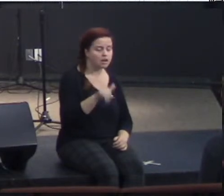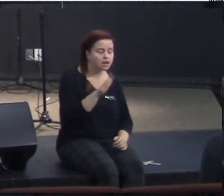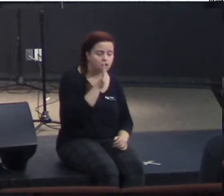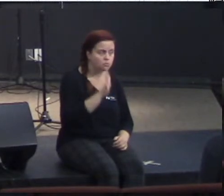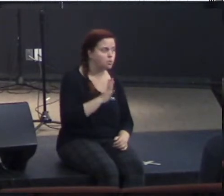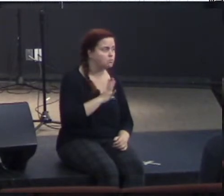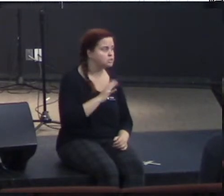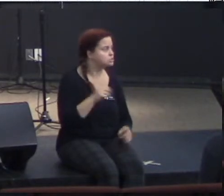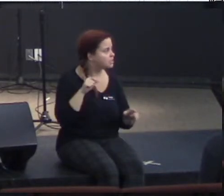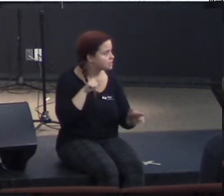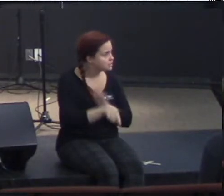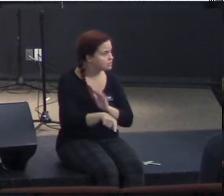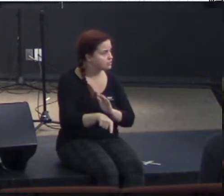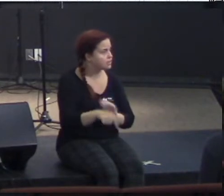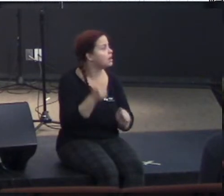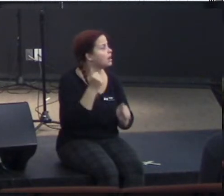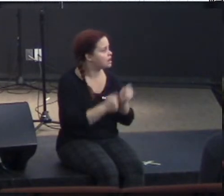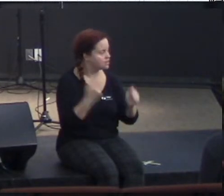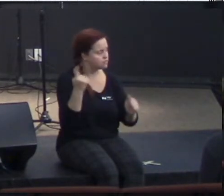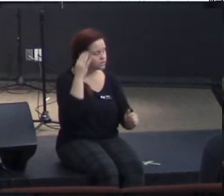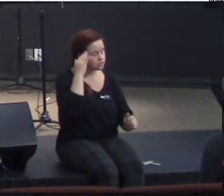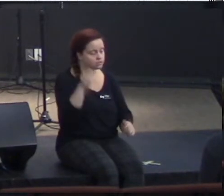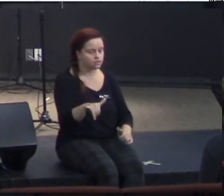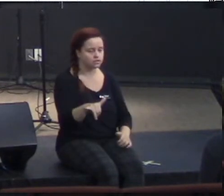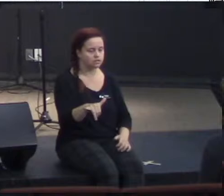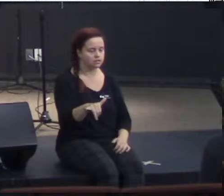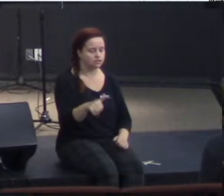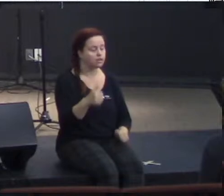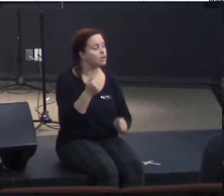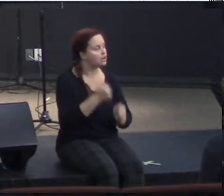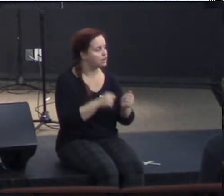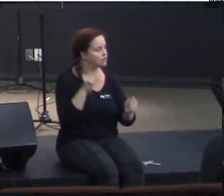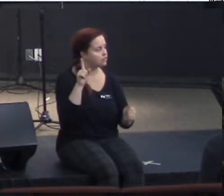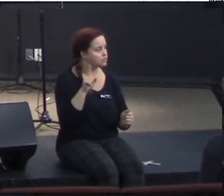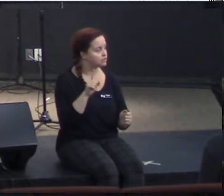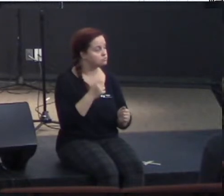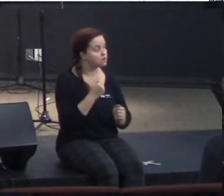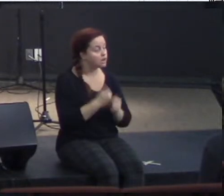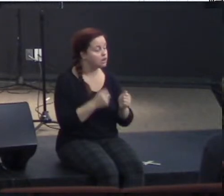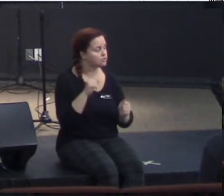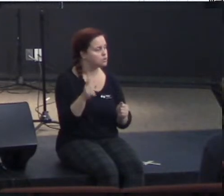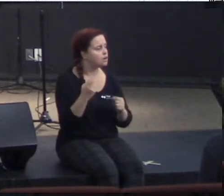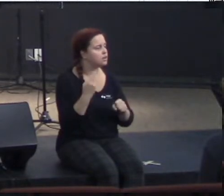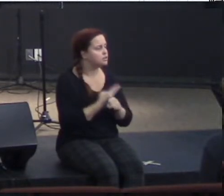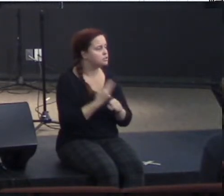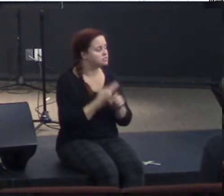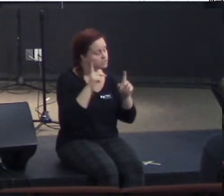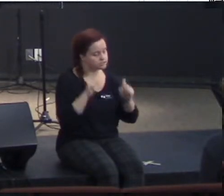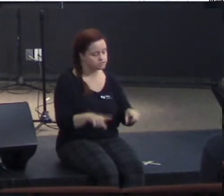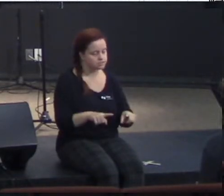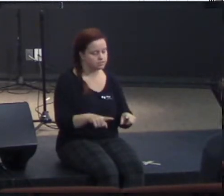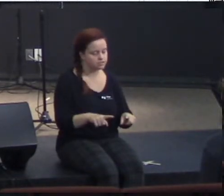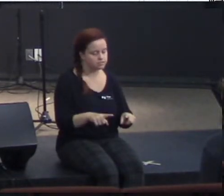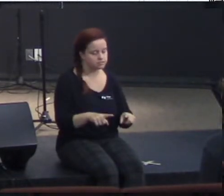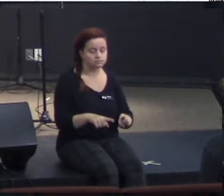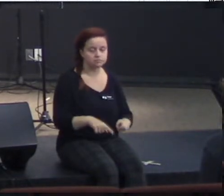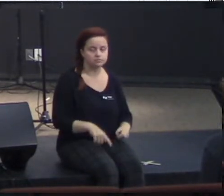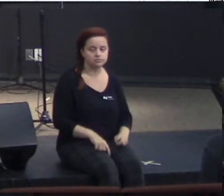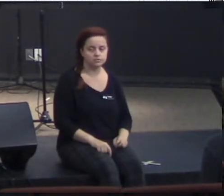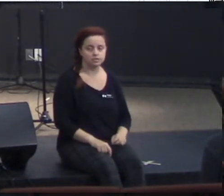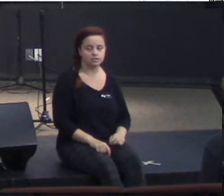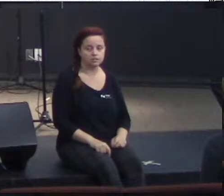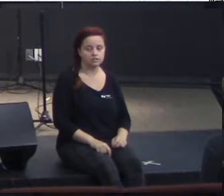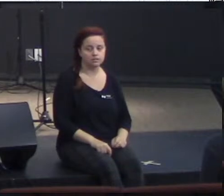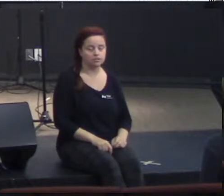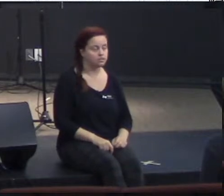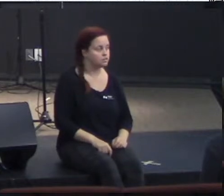it. Everyone was there. They were using this as a test because if Jesus says, yep, that's what the law says, stoner, they would go, oh, we